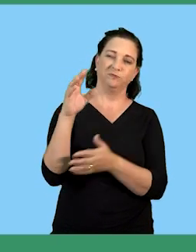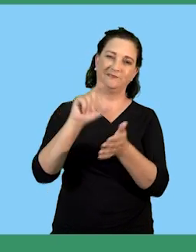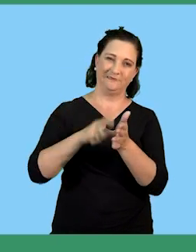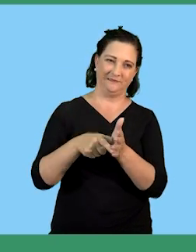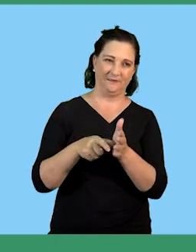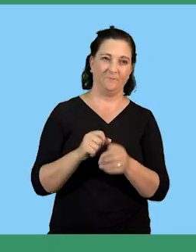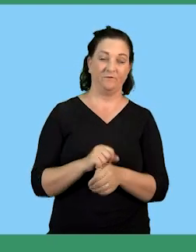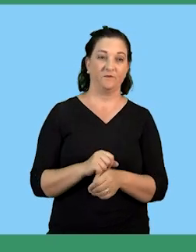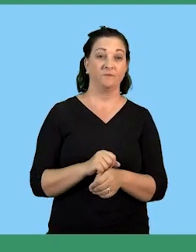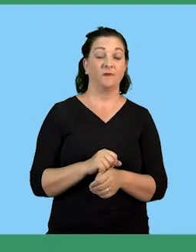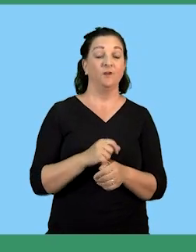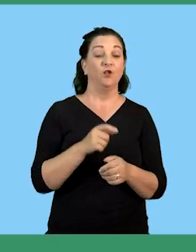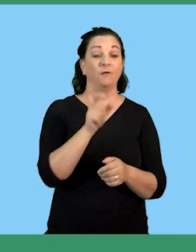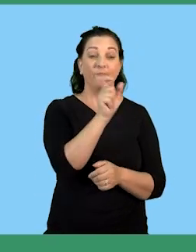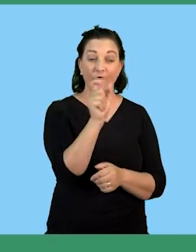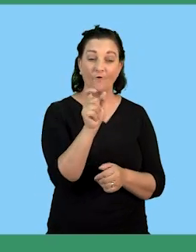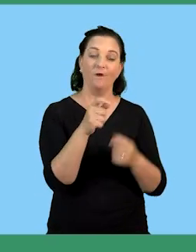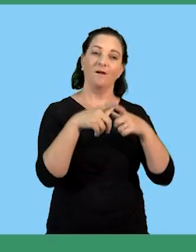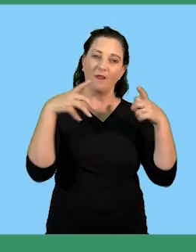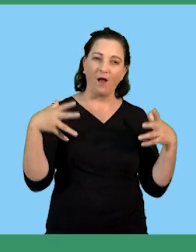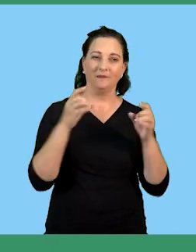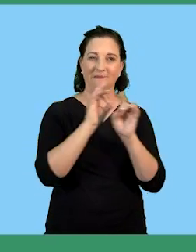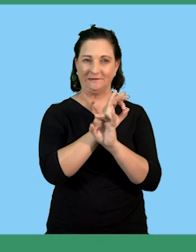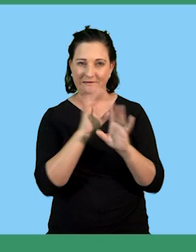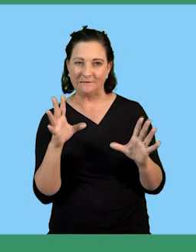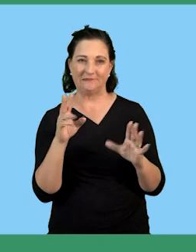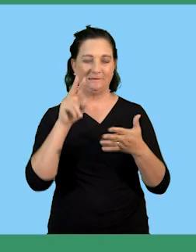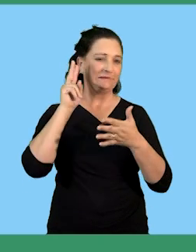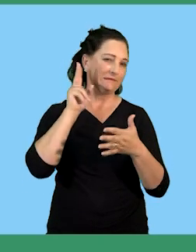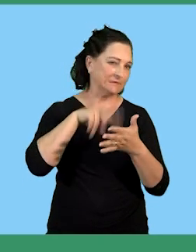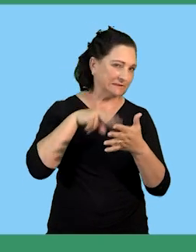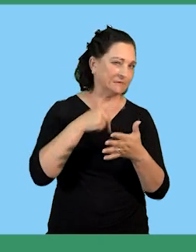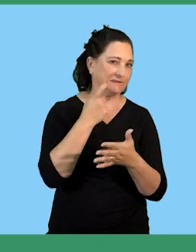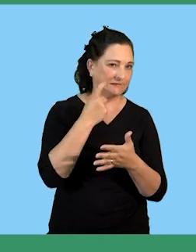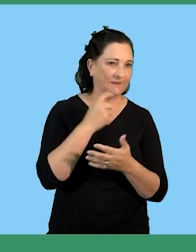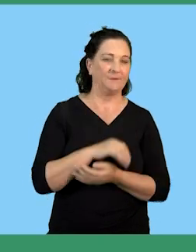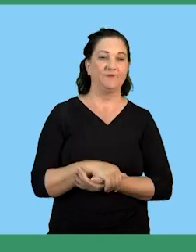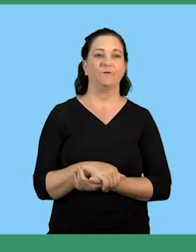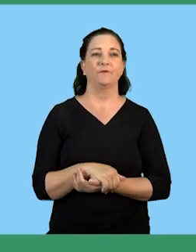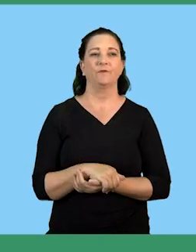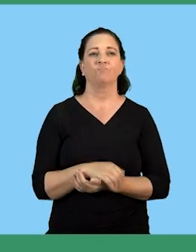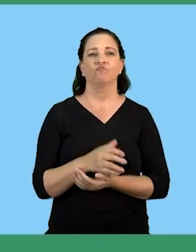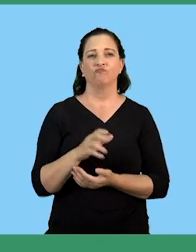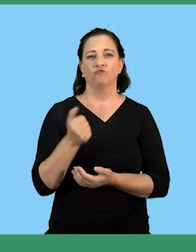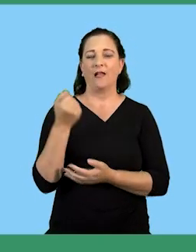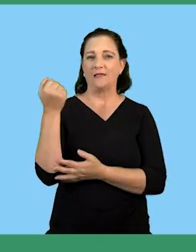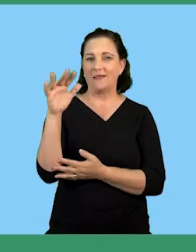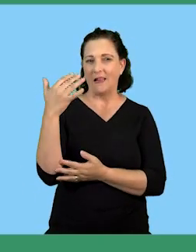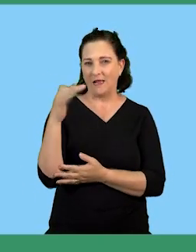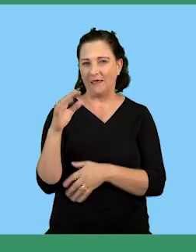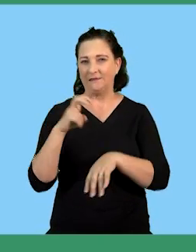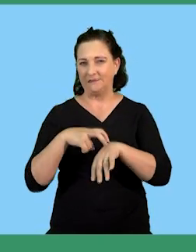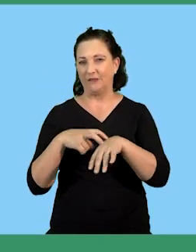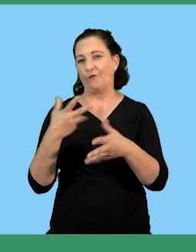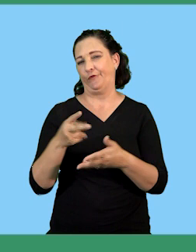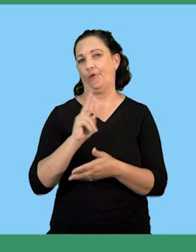to read. Remember I said we're accommodating everybody in the audience. Use outlines on slides and keep detailed